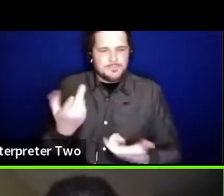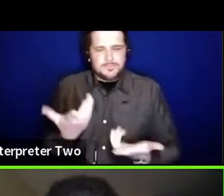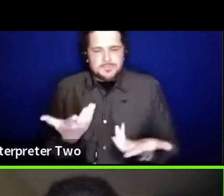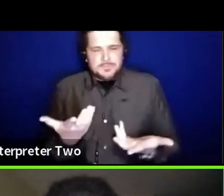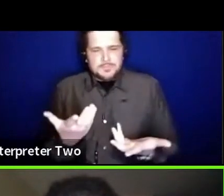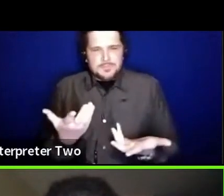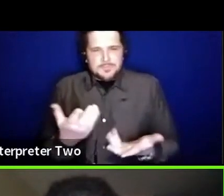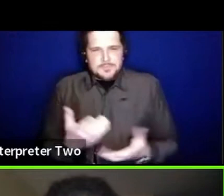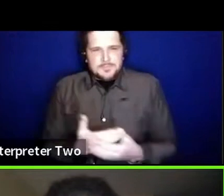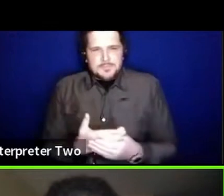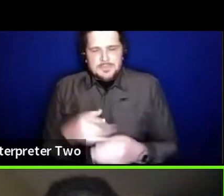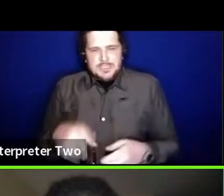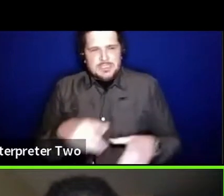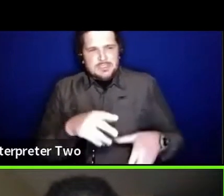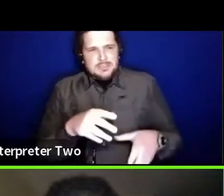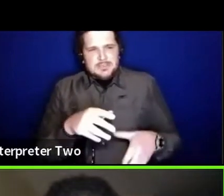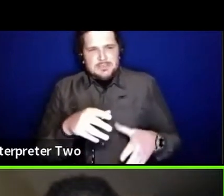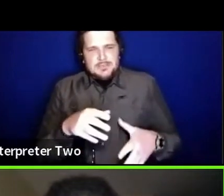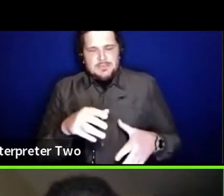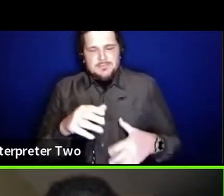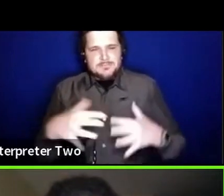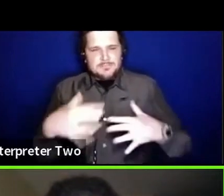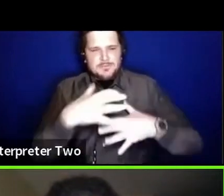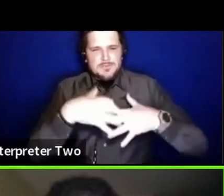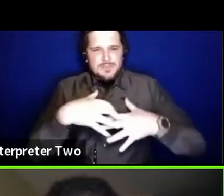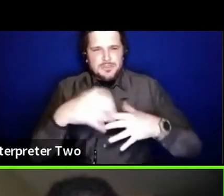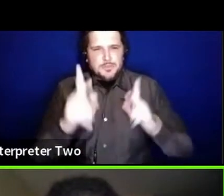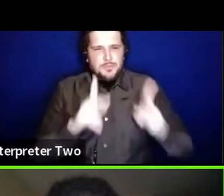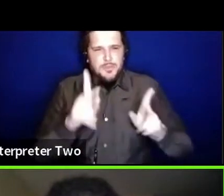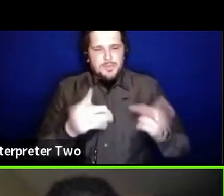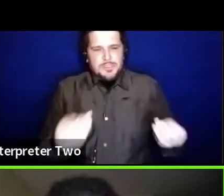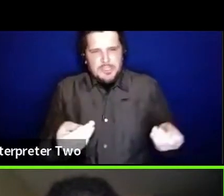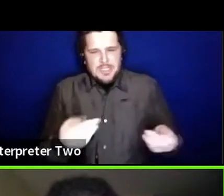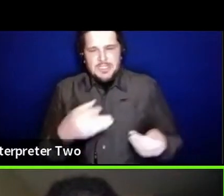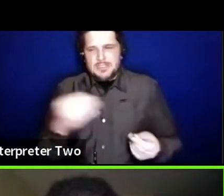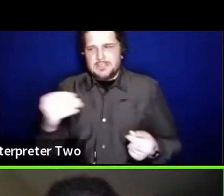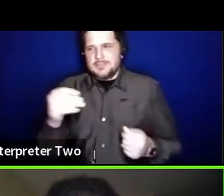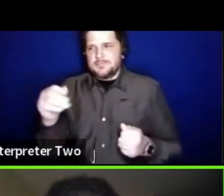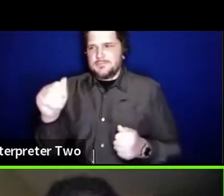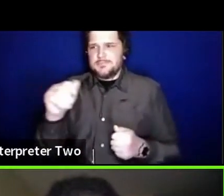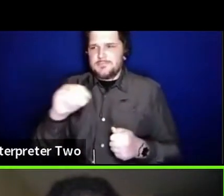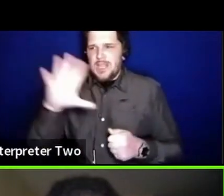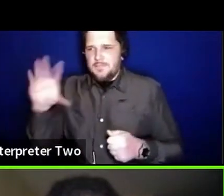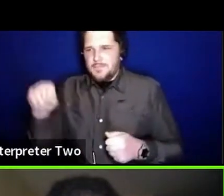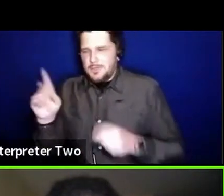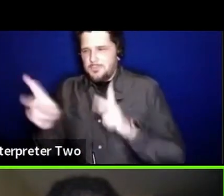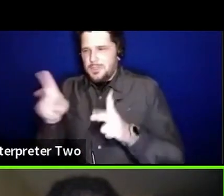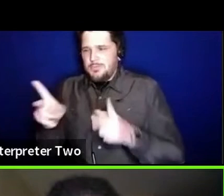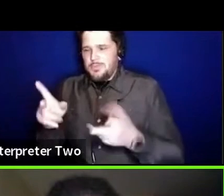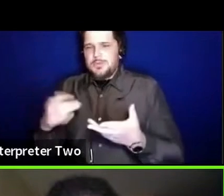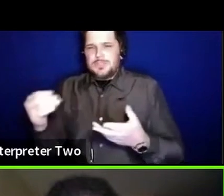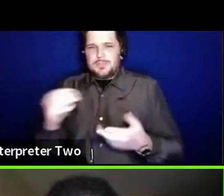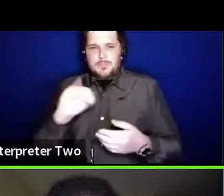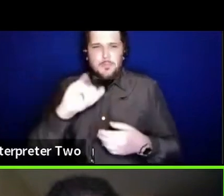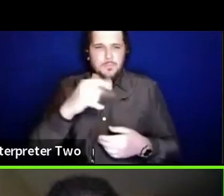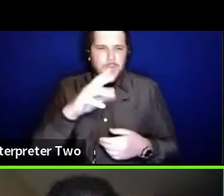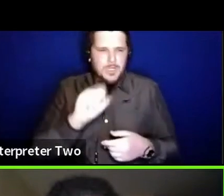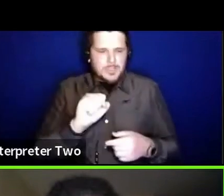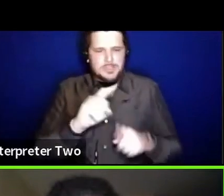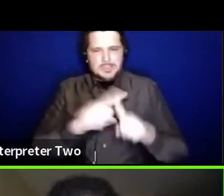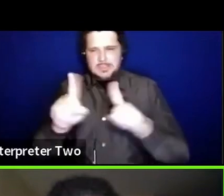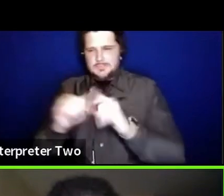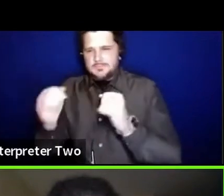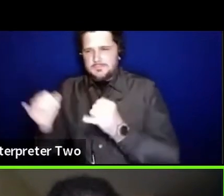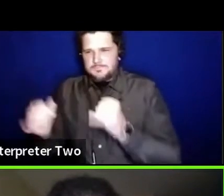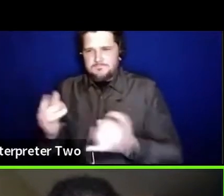So, and African descent people and like migrants and like disabled folks through different ways, you know, but it all